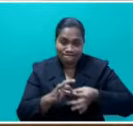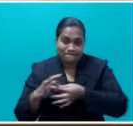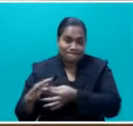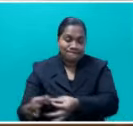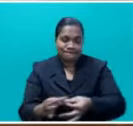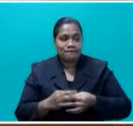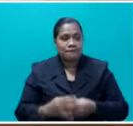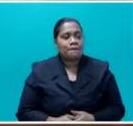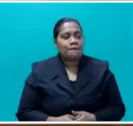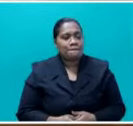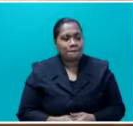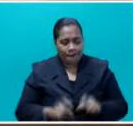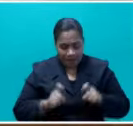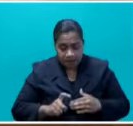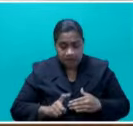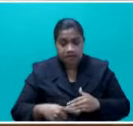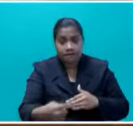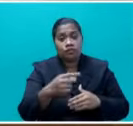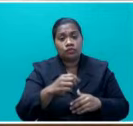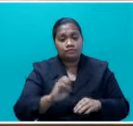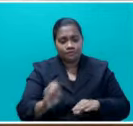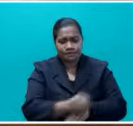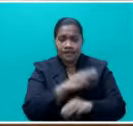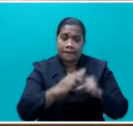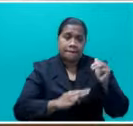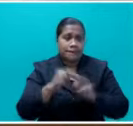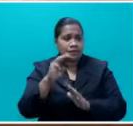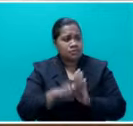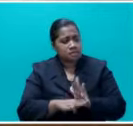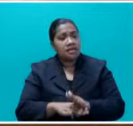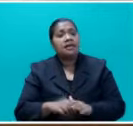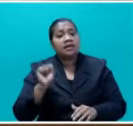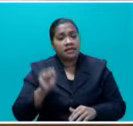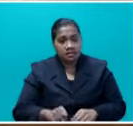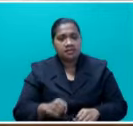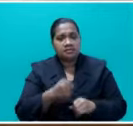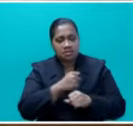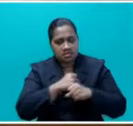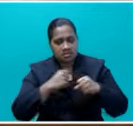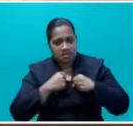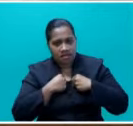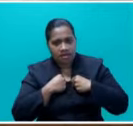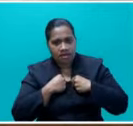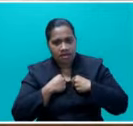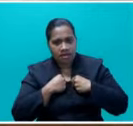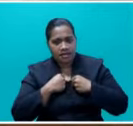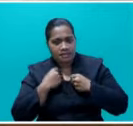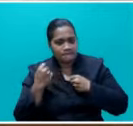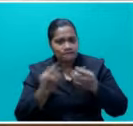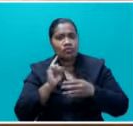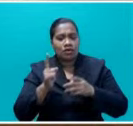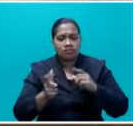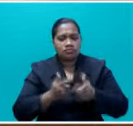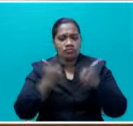disarmament, sustainable oceans management, and of course our push for the greater climate action. In view